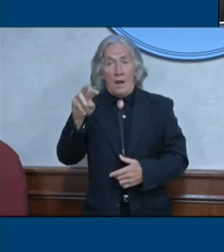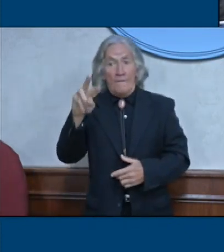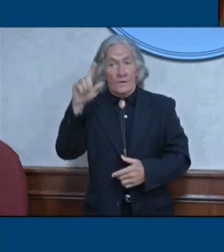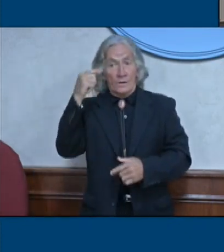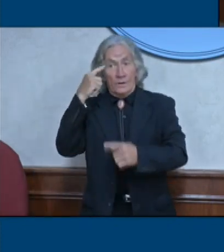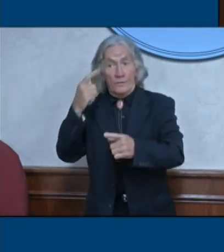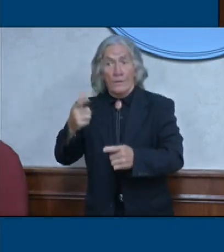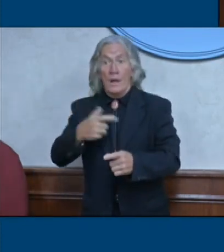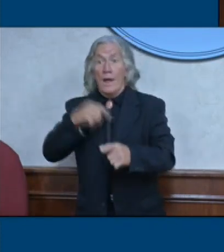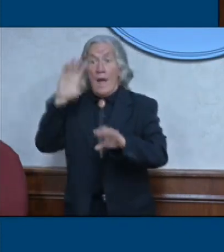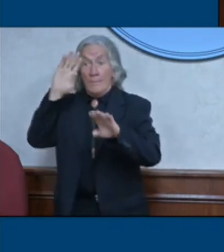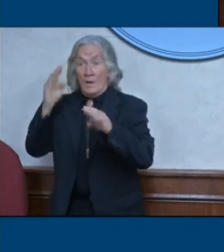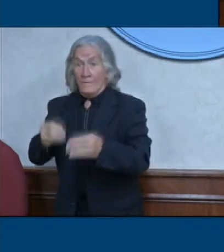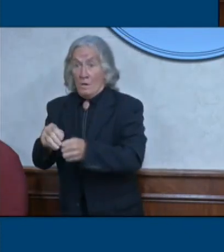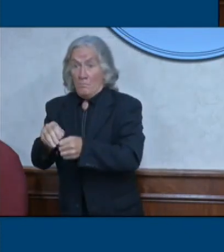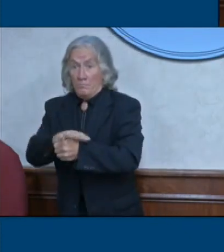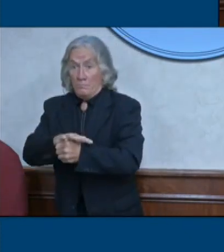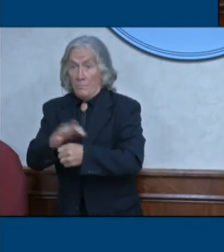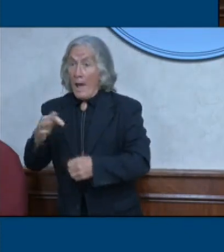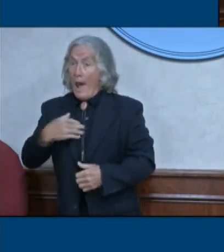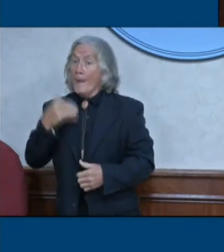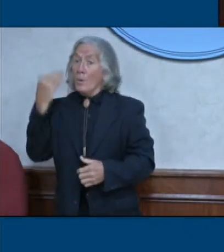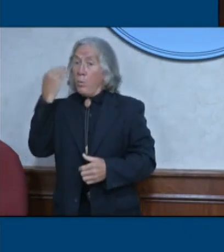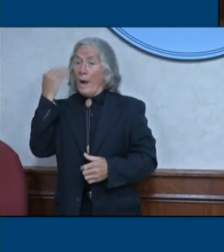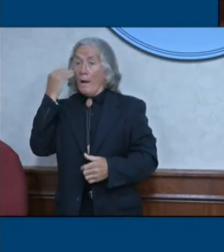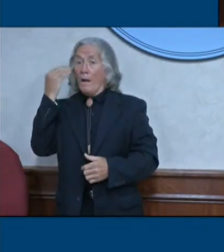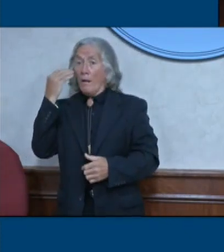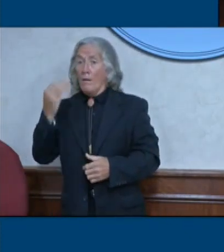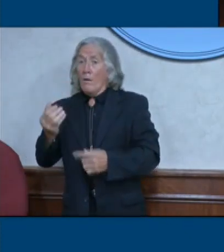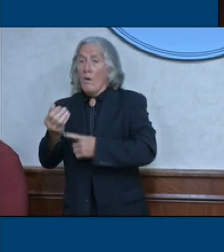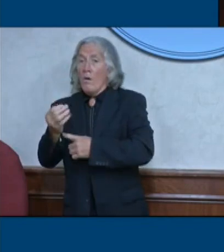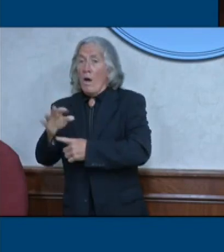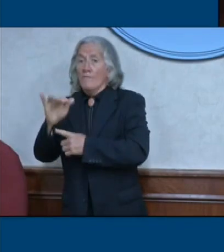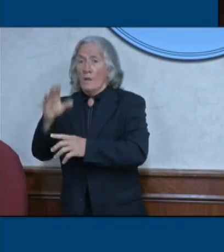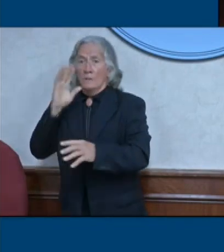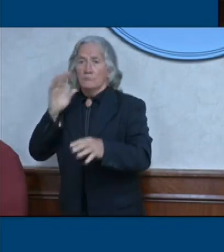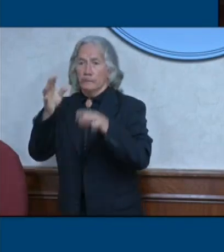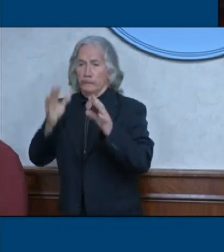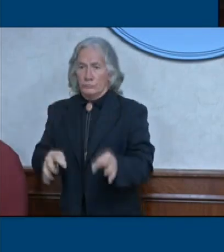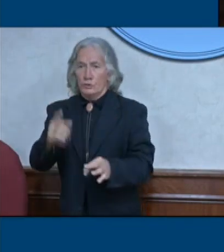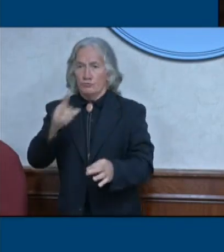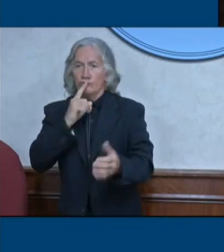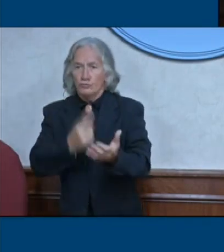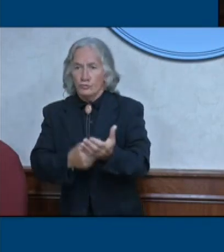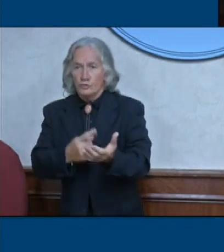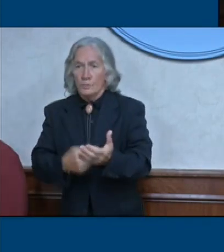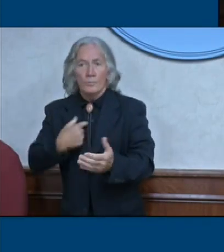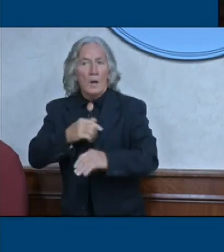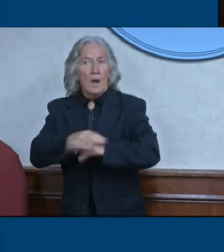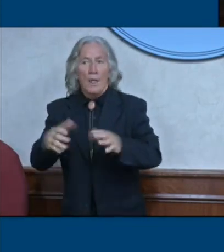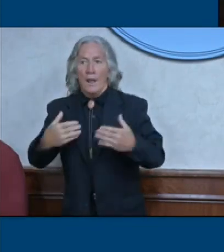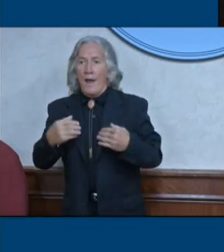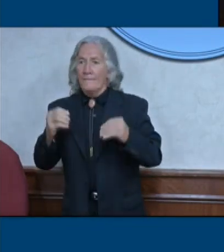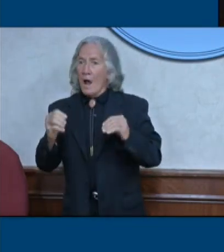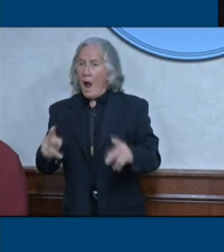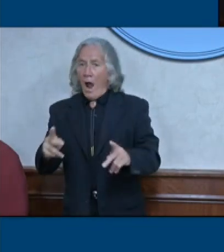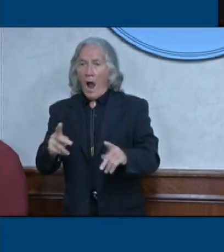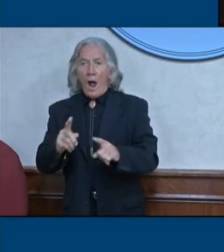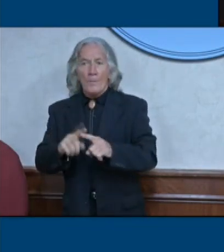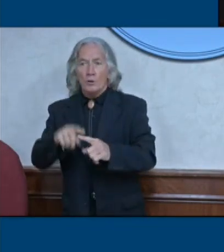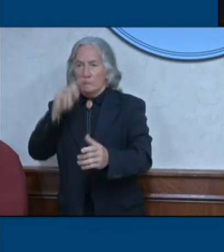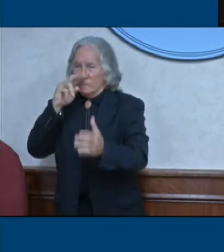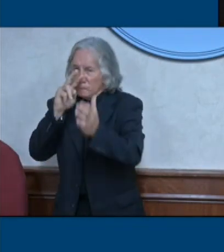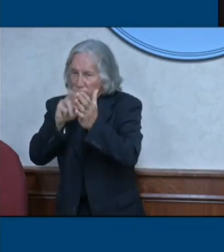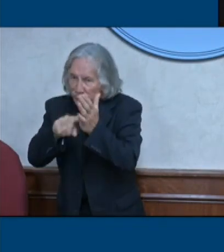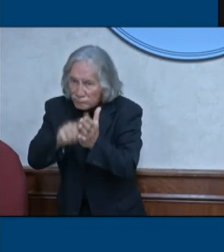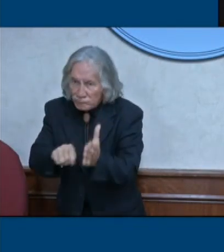Unfortunately, I've been focused on COVID today. I'm aware of the decision you're talking about, but I have not had the chance to dig